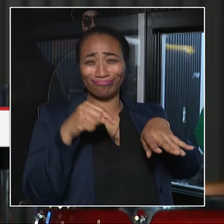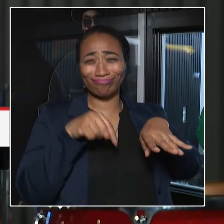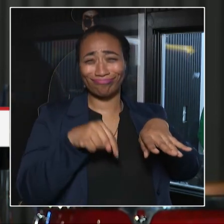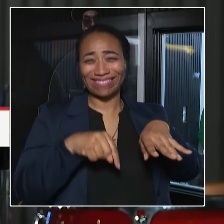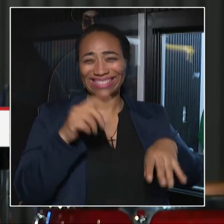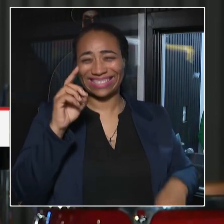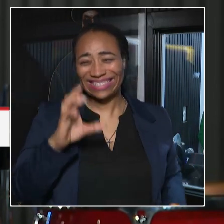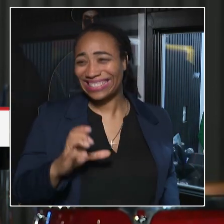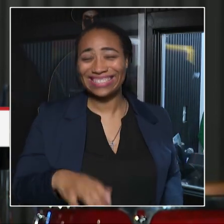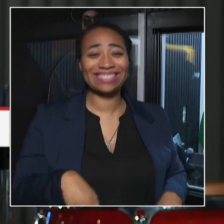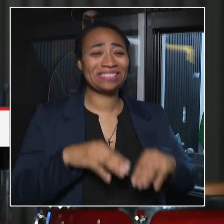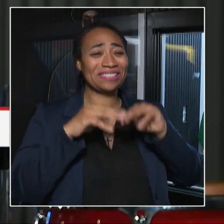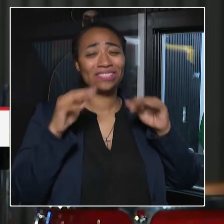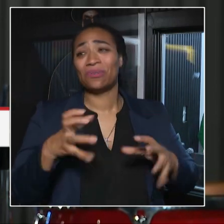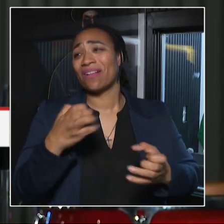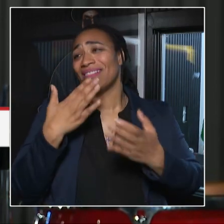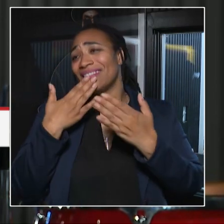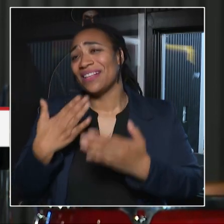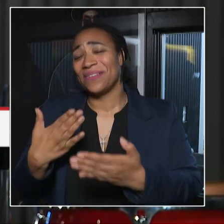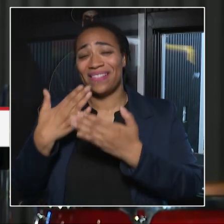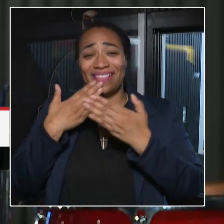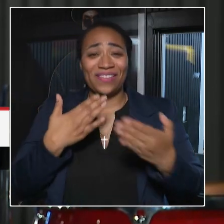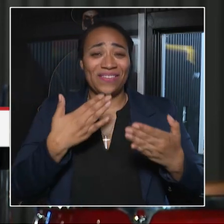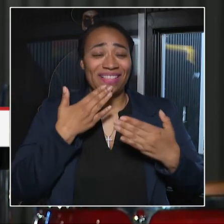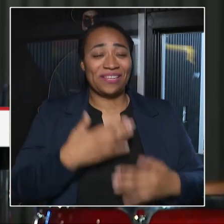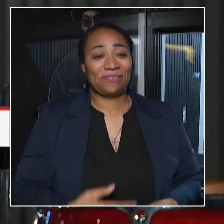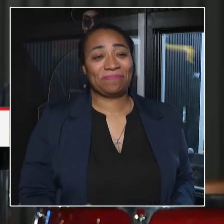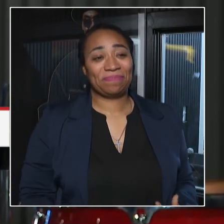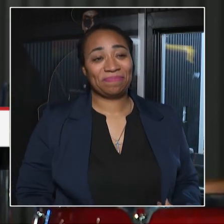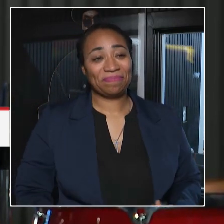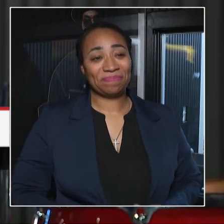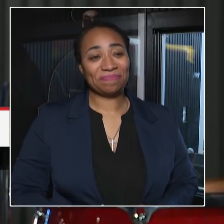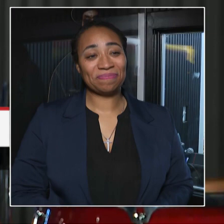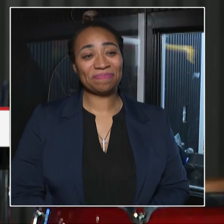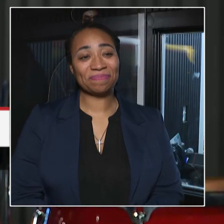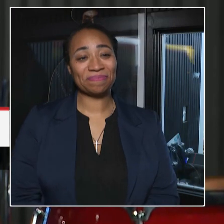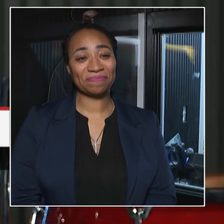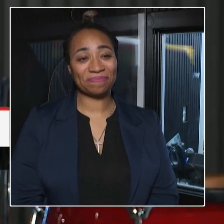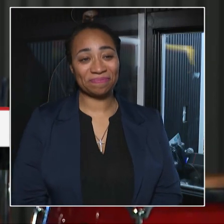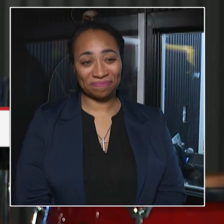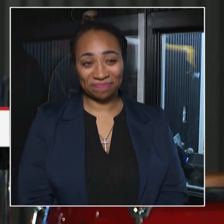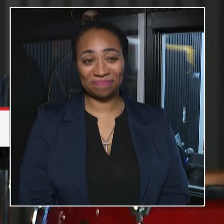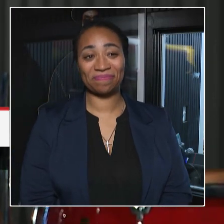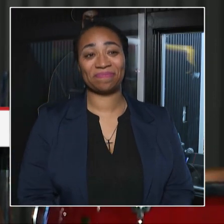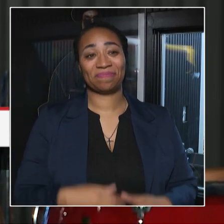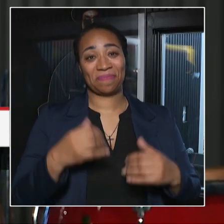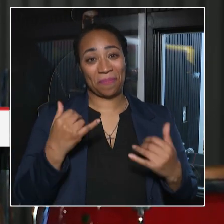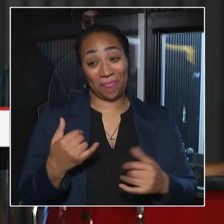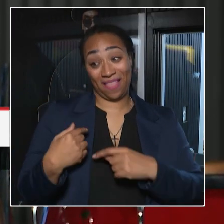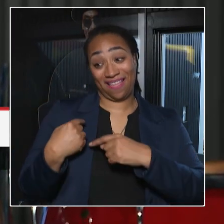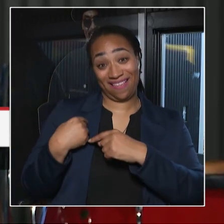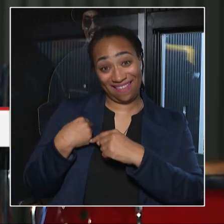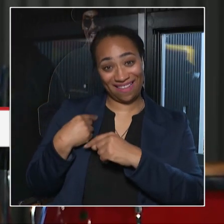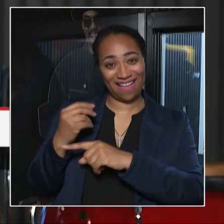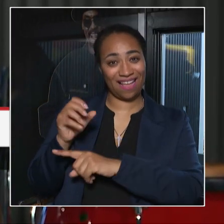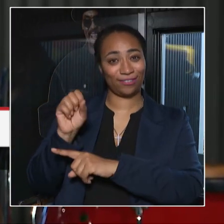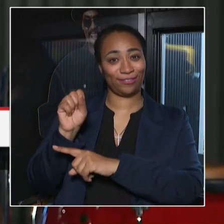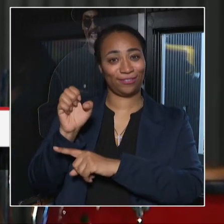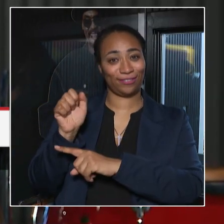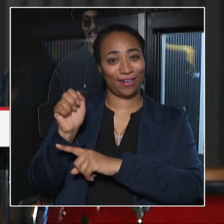And this guy named Sean, we went to school together. He manages a